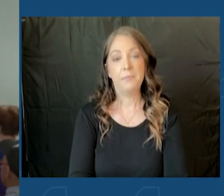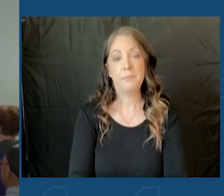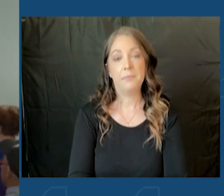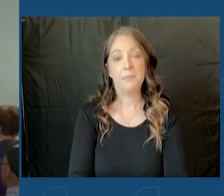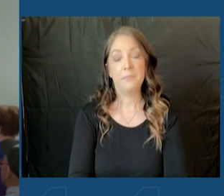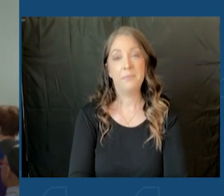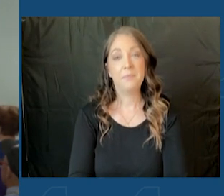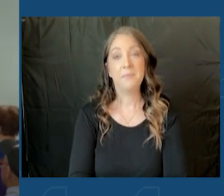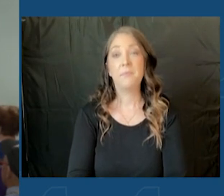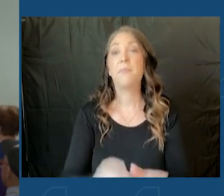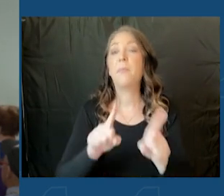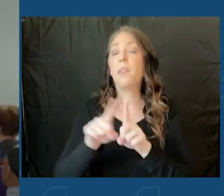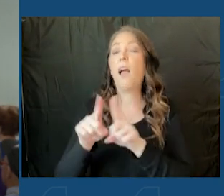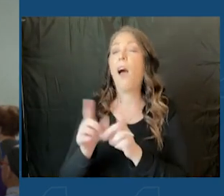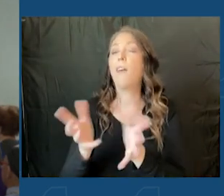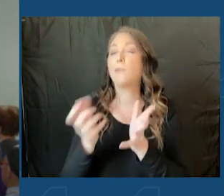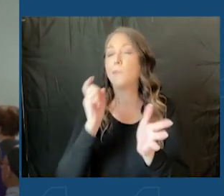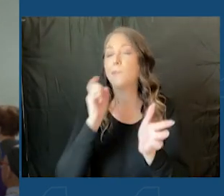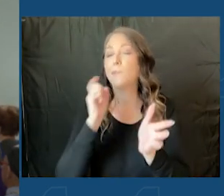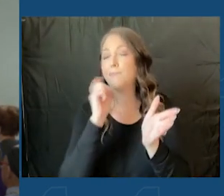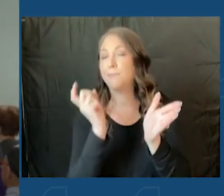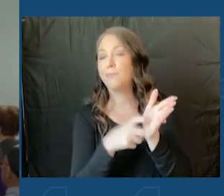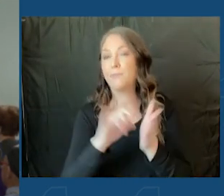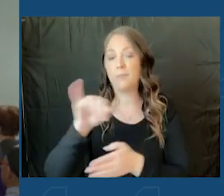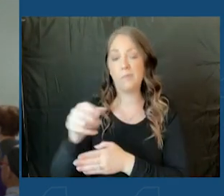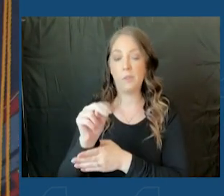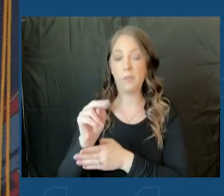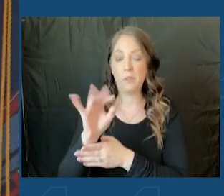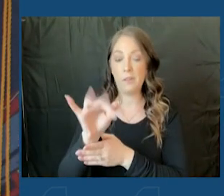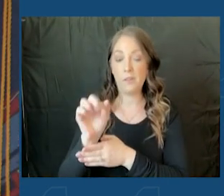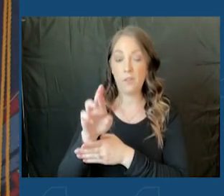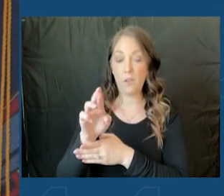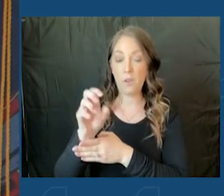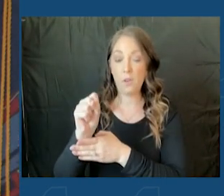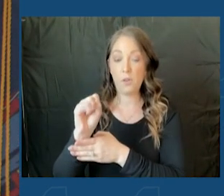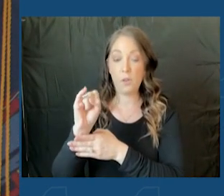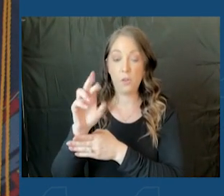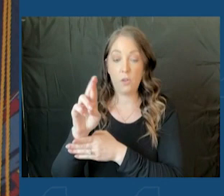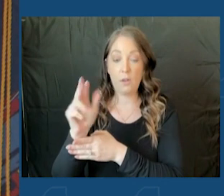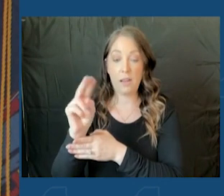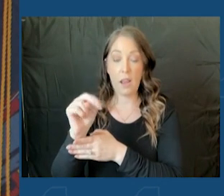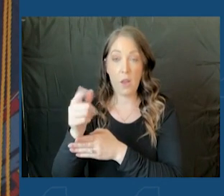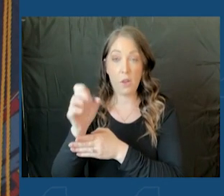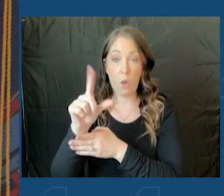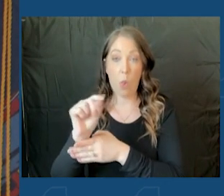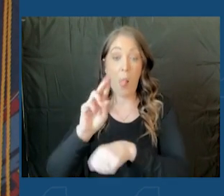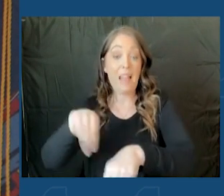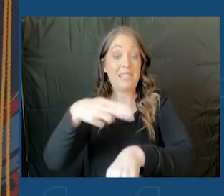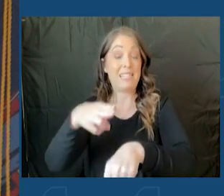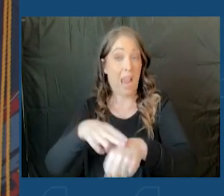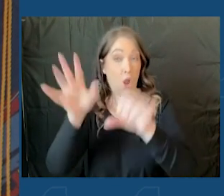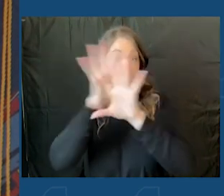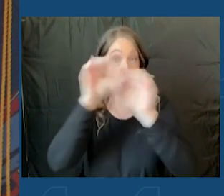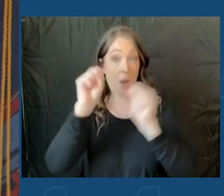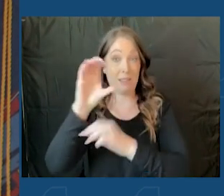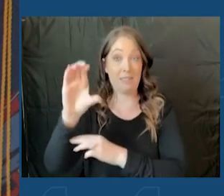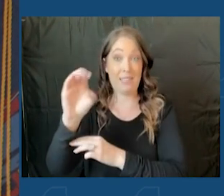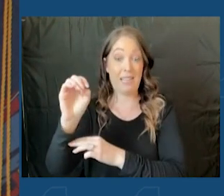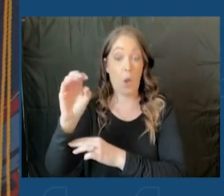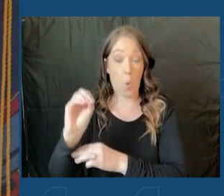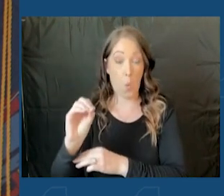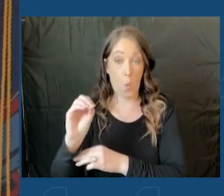I also want to recognize Jennifer Sirangelo, the national president and CEO of the 4-H Council, and